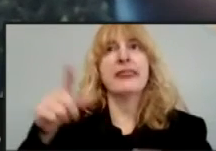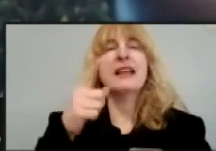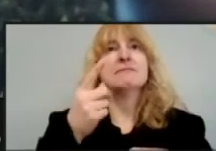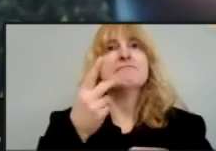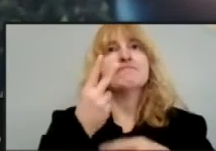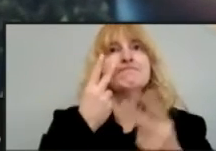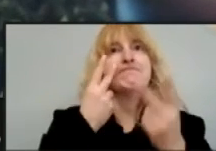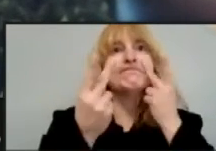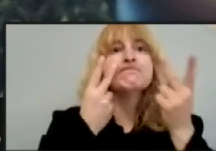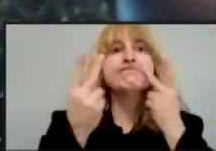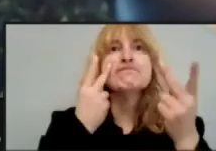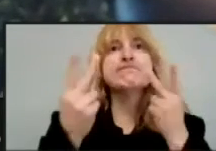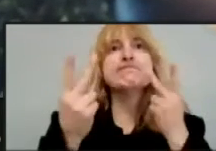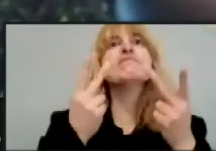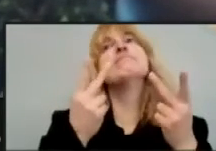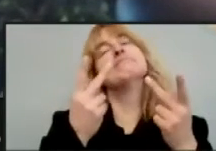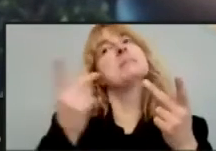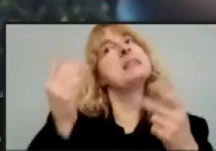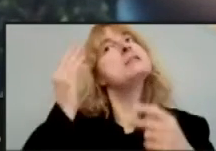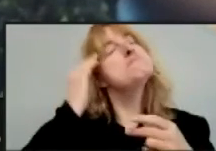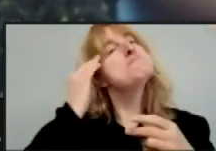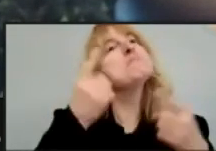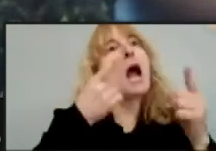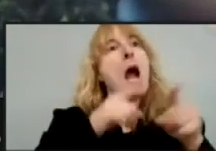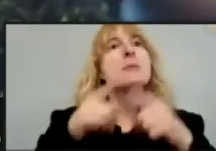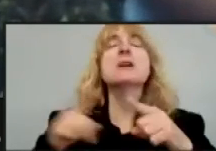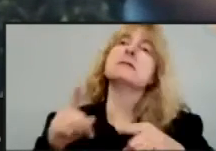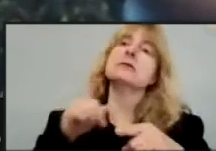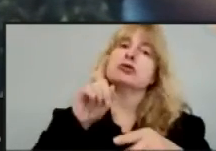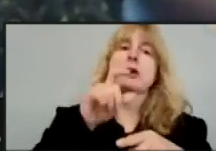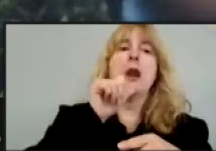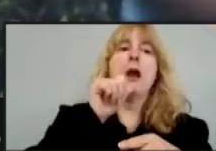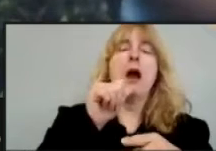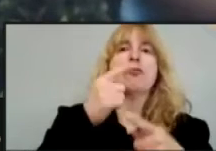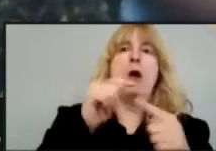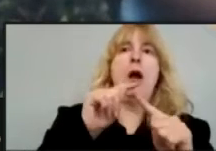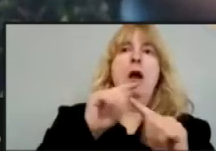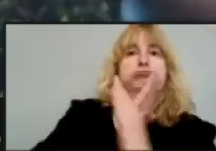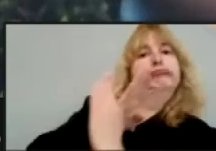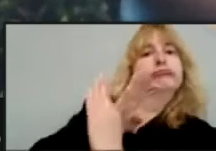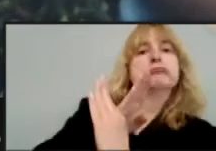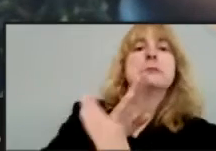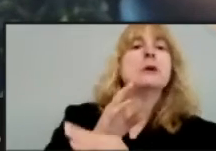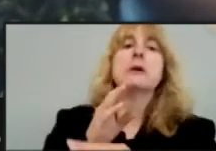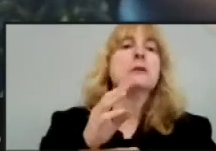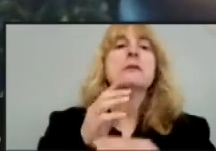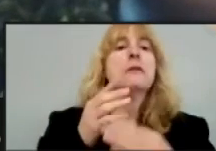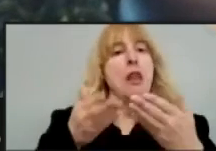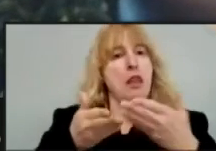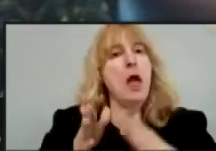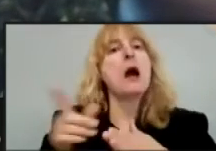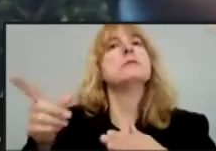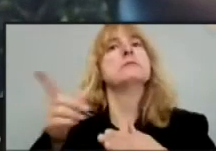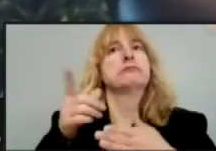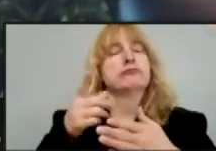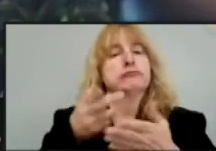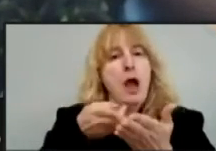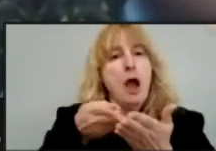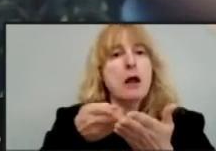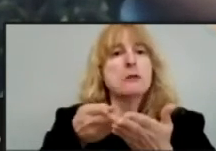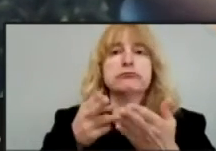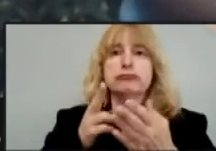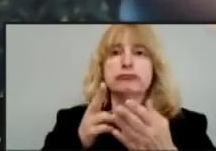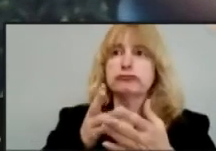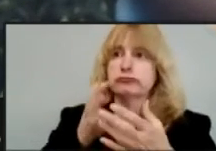think this is an opportunity to have a real honest conversation, a continuing conversation. And I don't think it should just